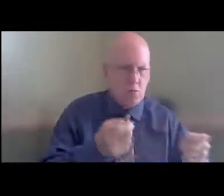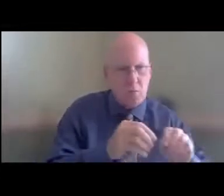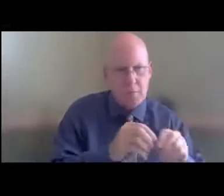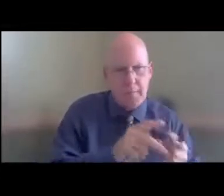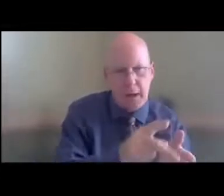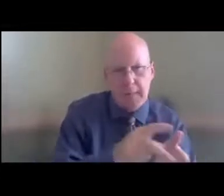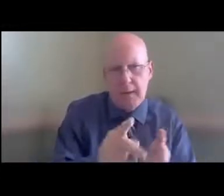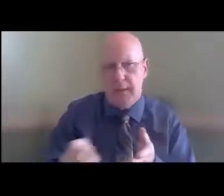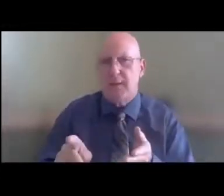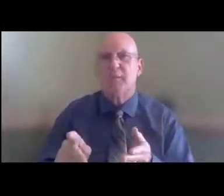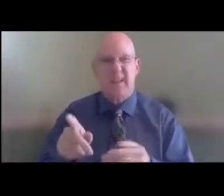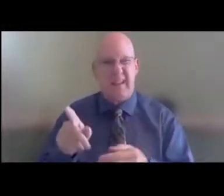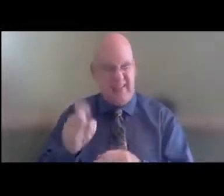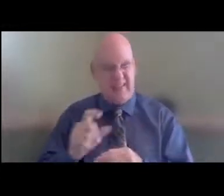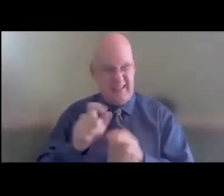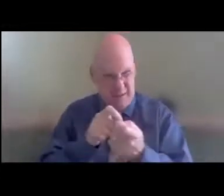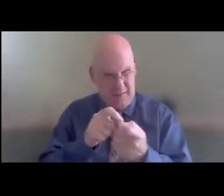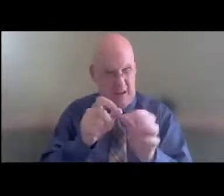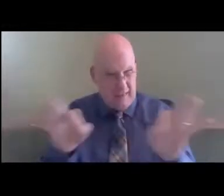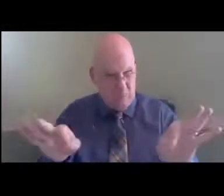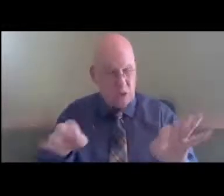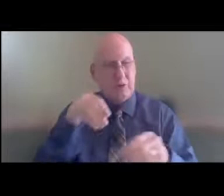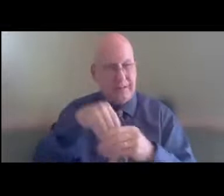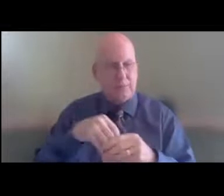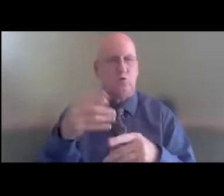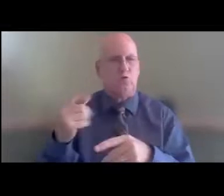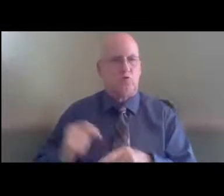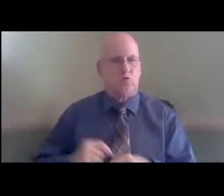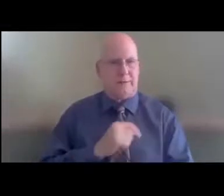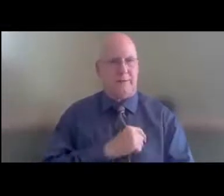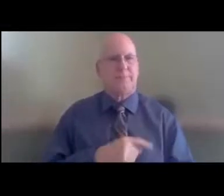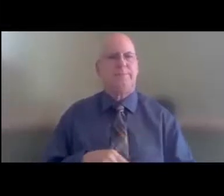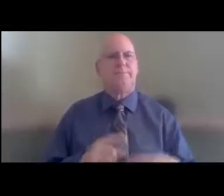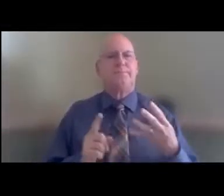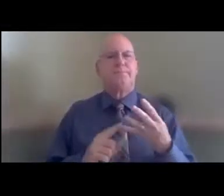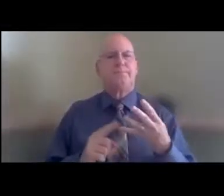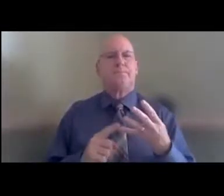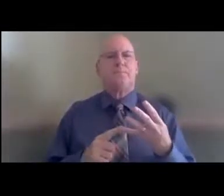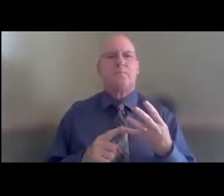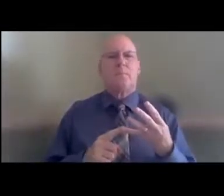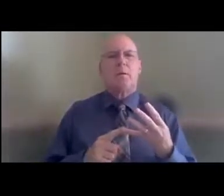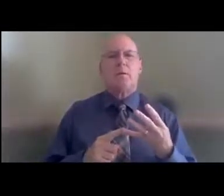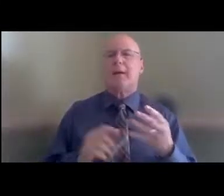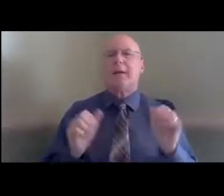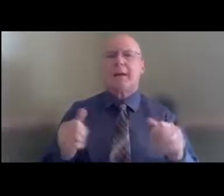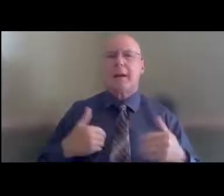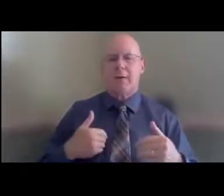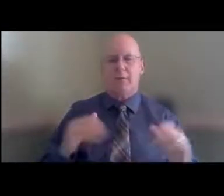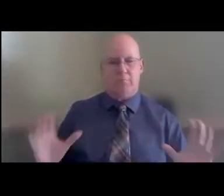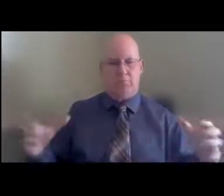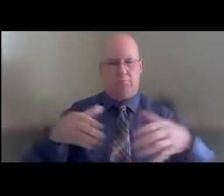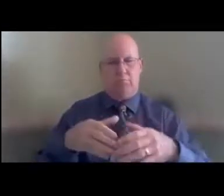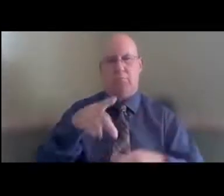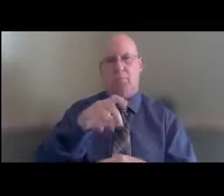will or within a trust. We could also use what's called a pooled trust in this type of a vein.